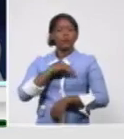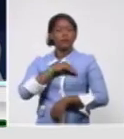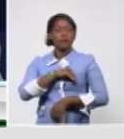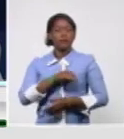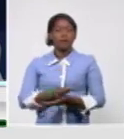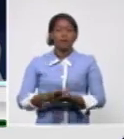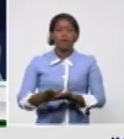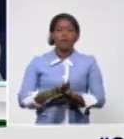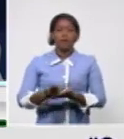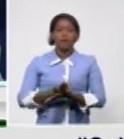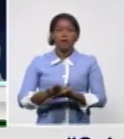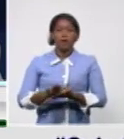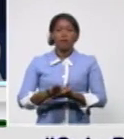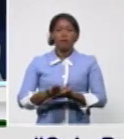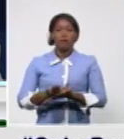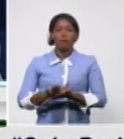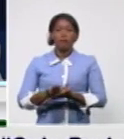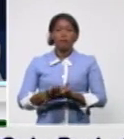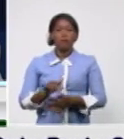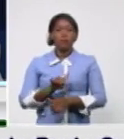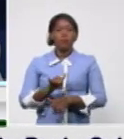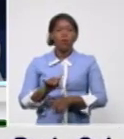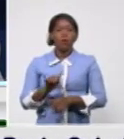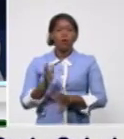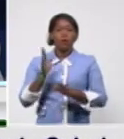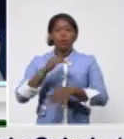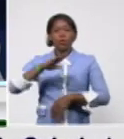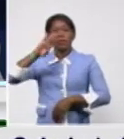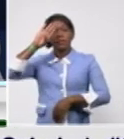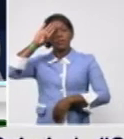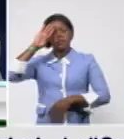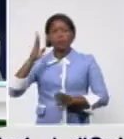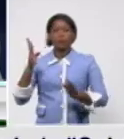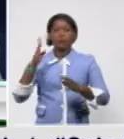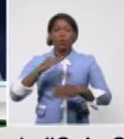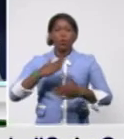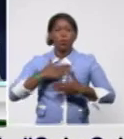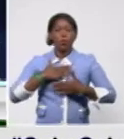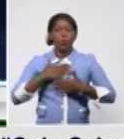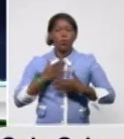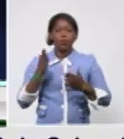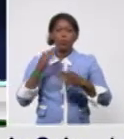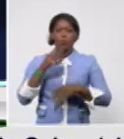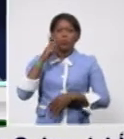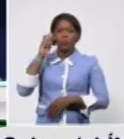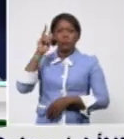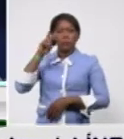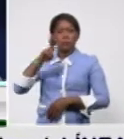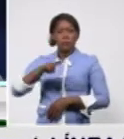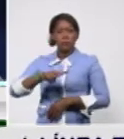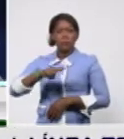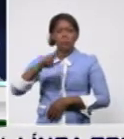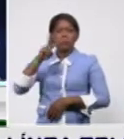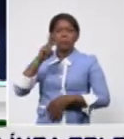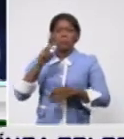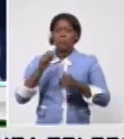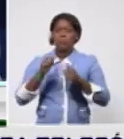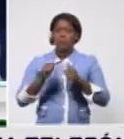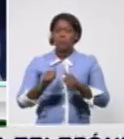representing 58.6% of all positive cases on the island since the pandemic